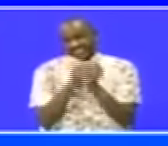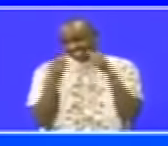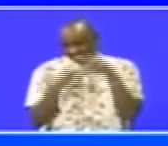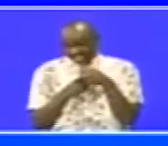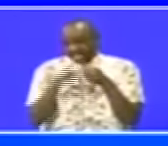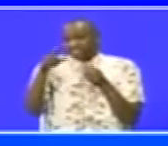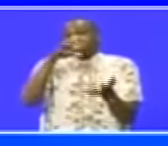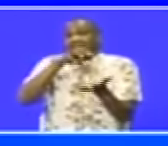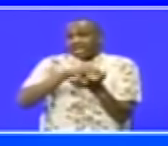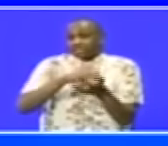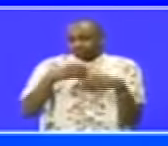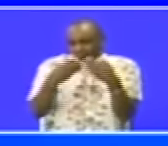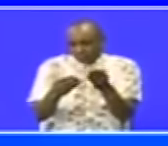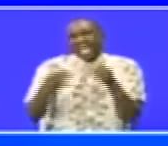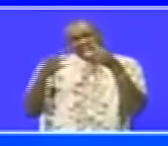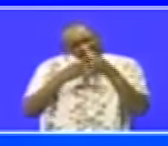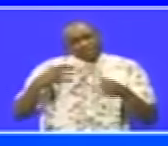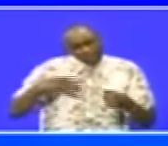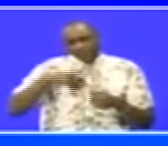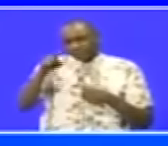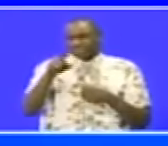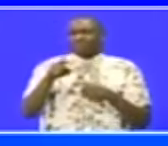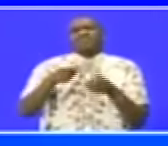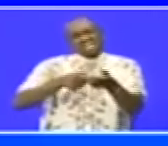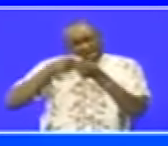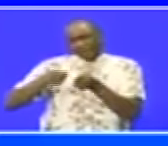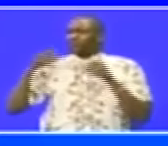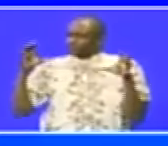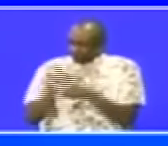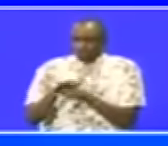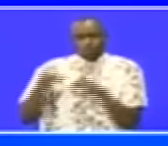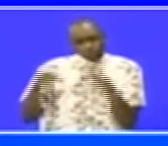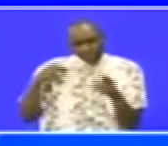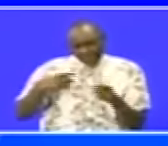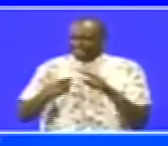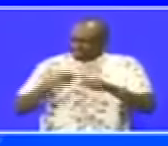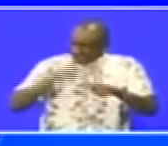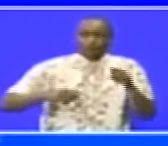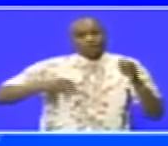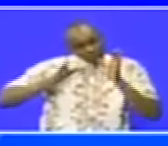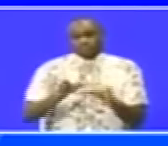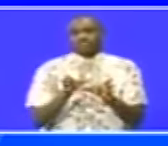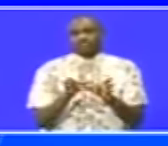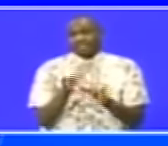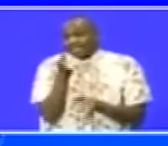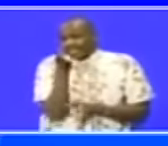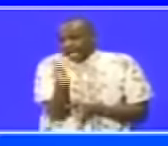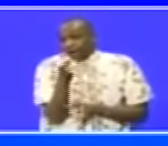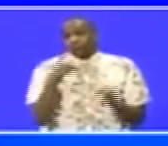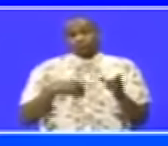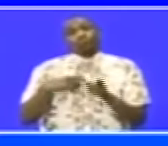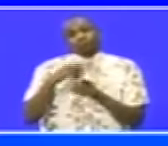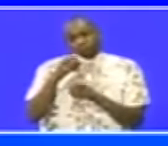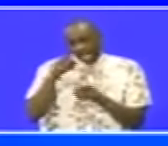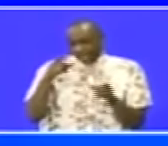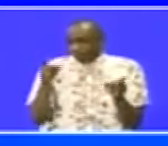case was filed by 8 survivors who were brutally gang-raped and forcibly circumcised, allegedly by state security officers